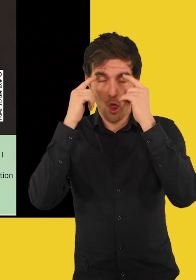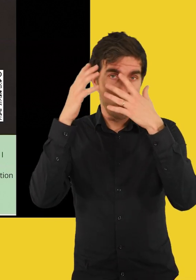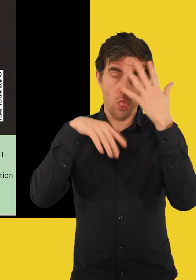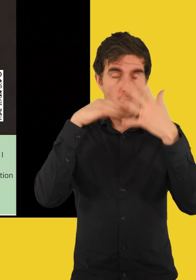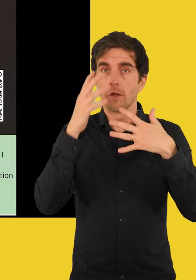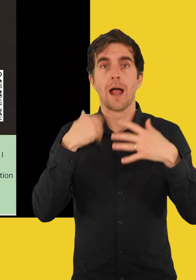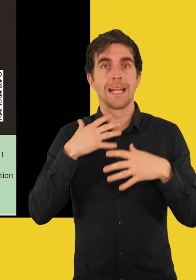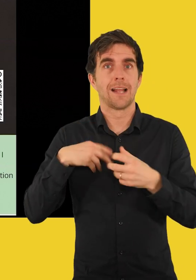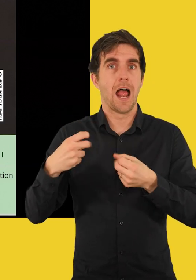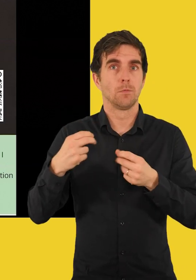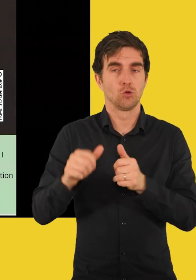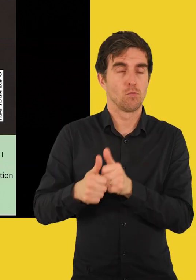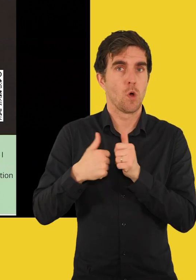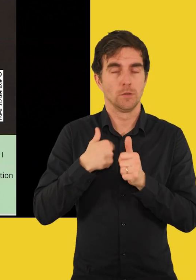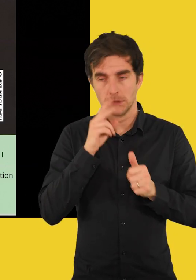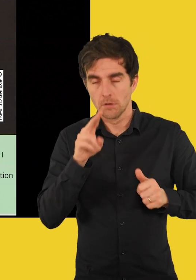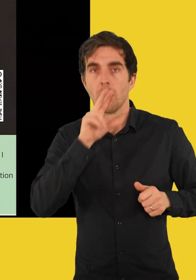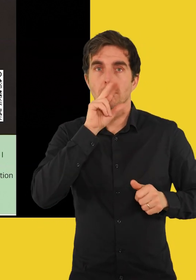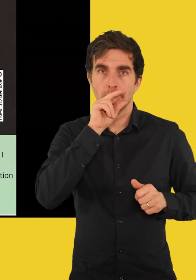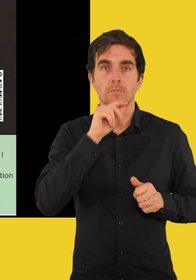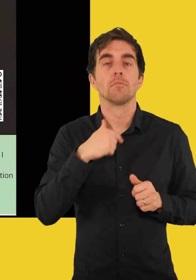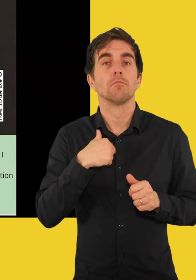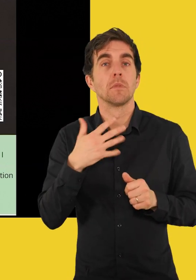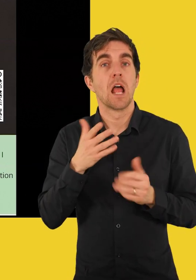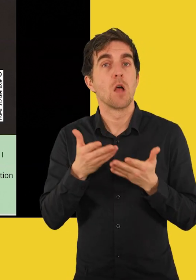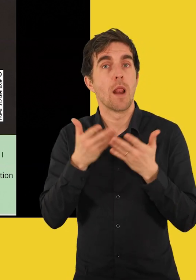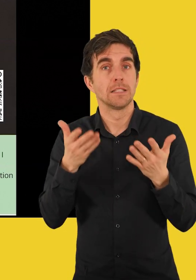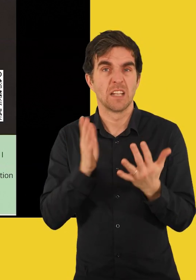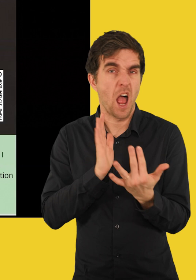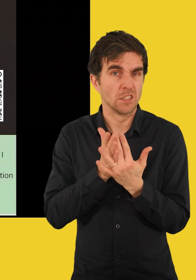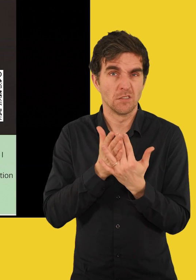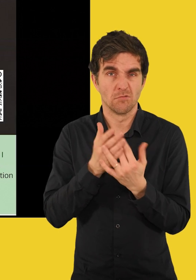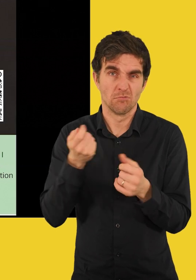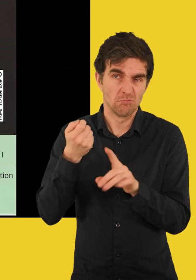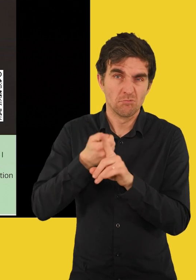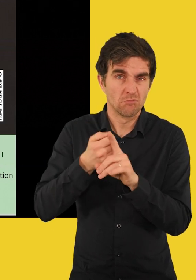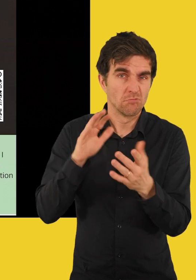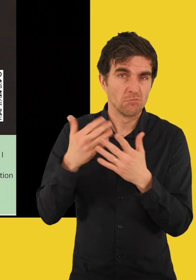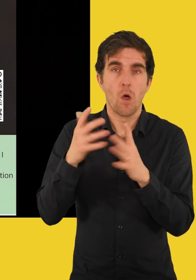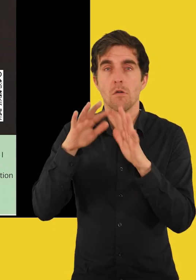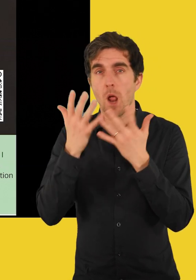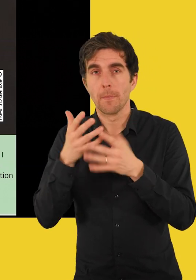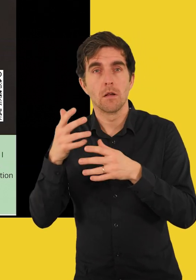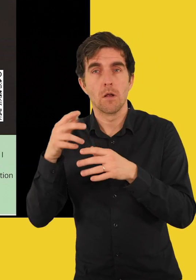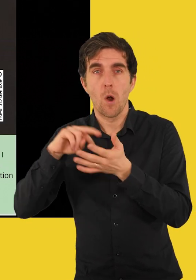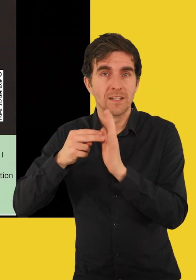access needs. I have been the equity and accessibility lead for Deal this year, supporting global organisers in dedicated learning sessions